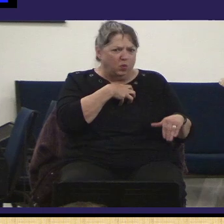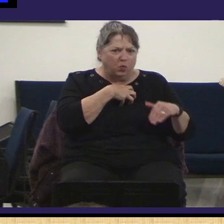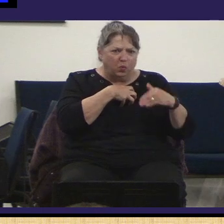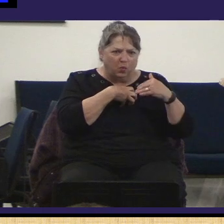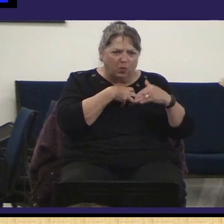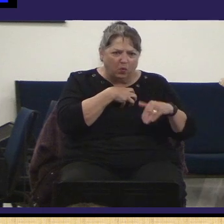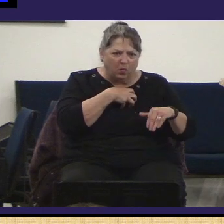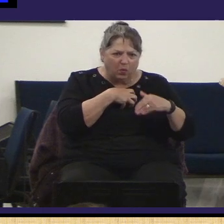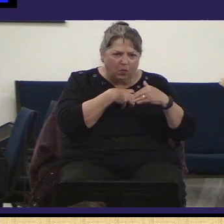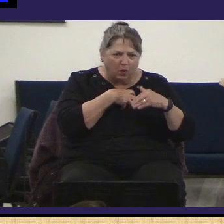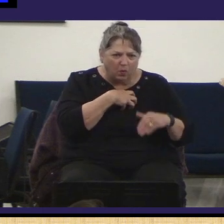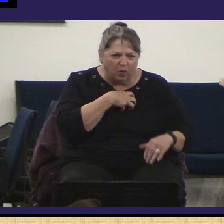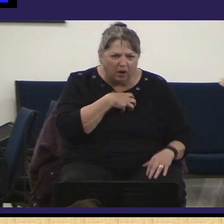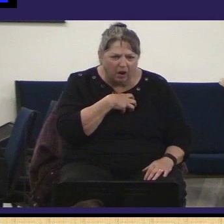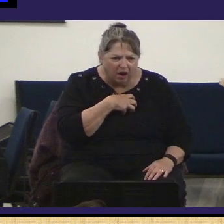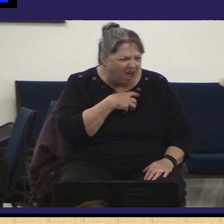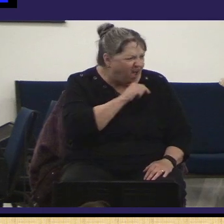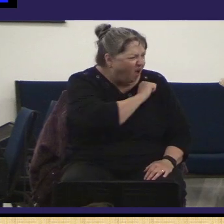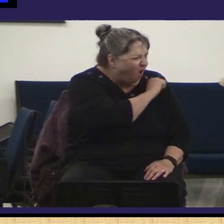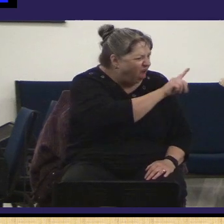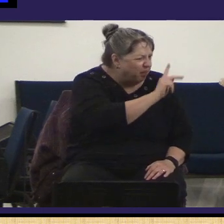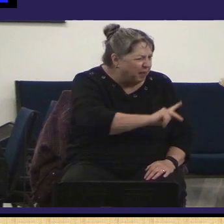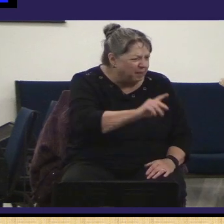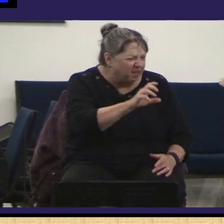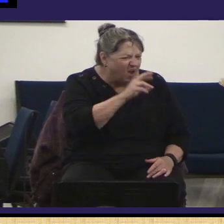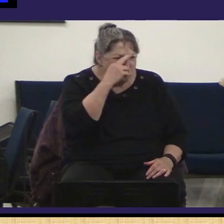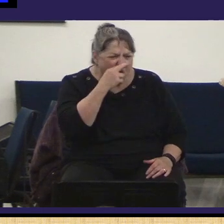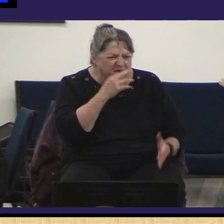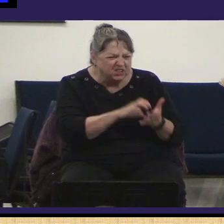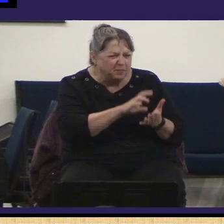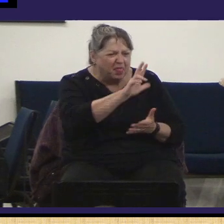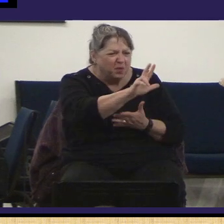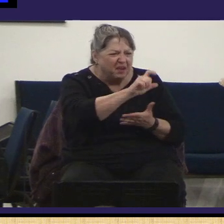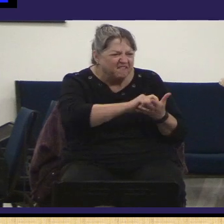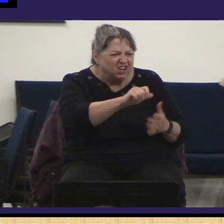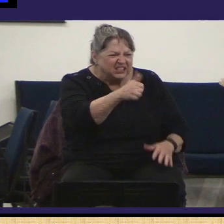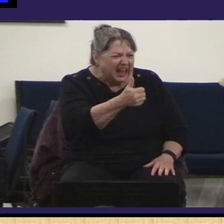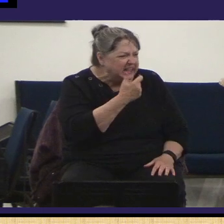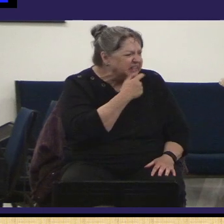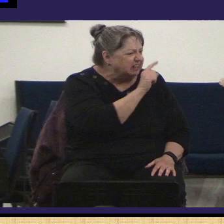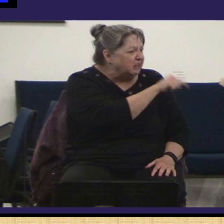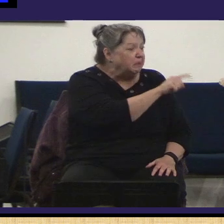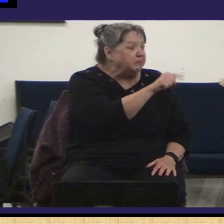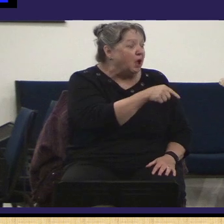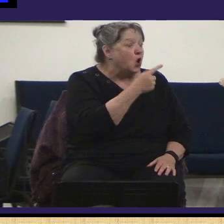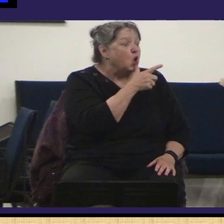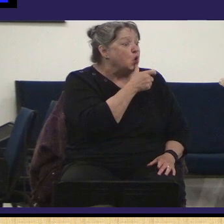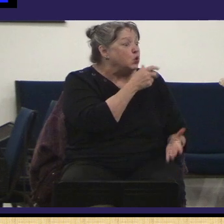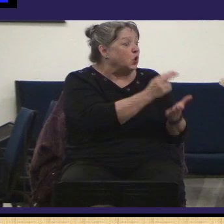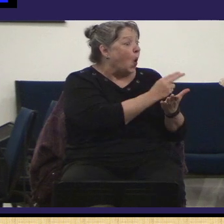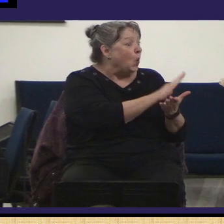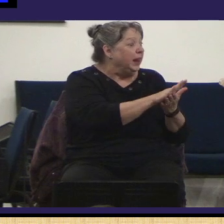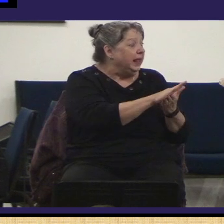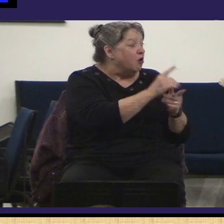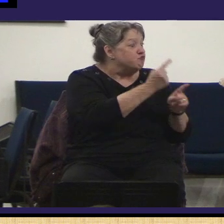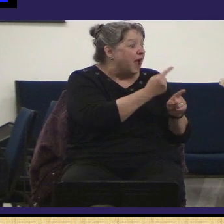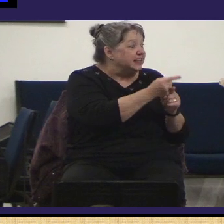one righteous, not even one. Not even one.